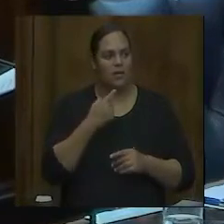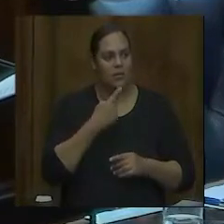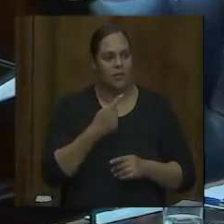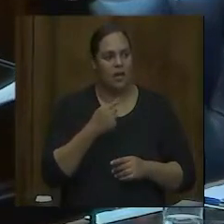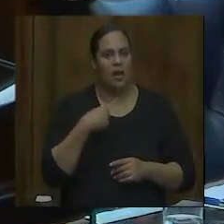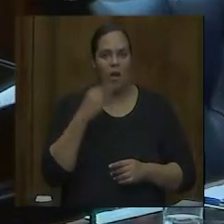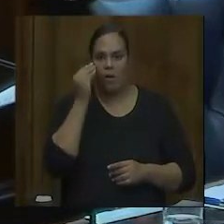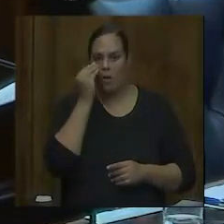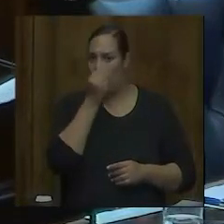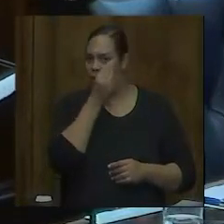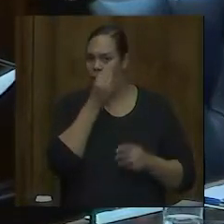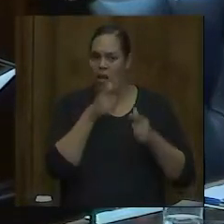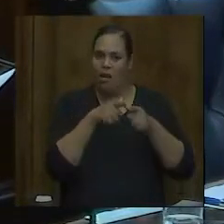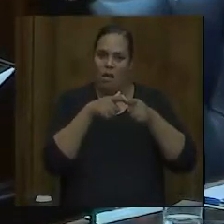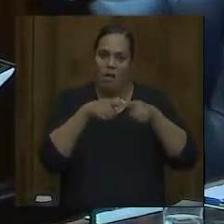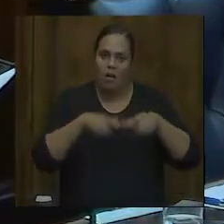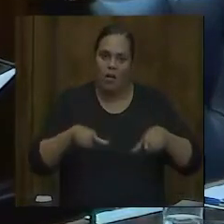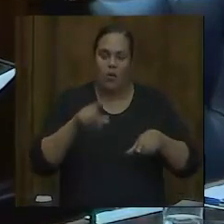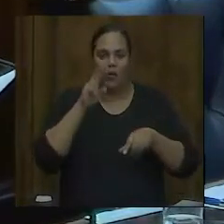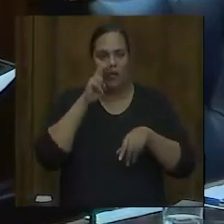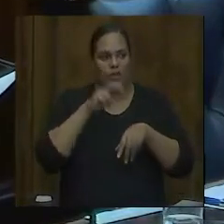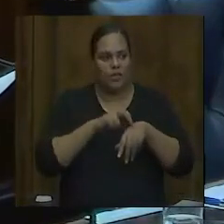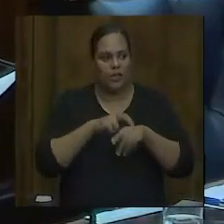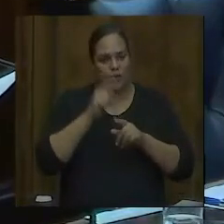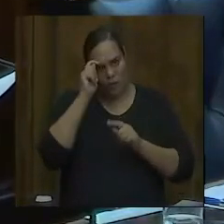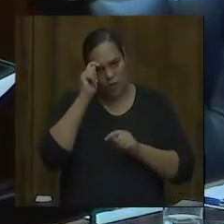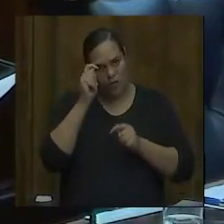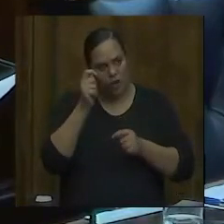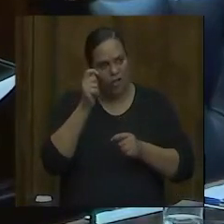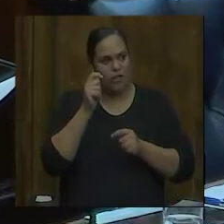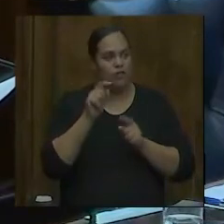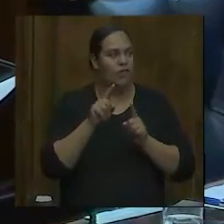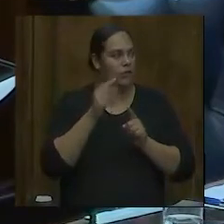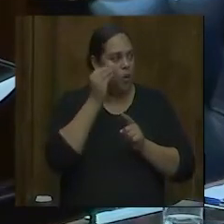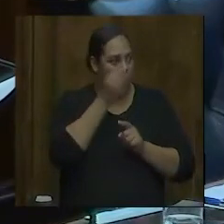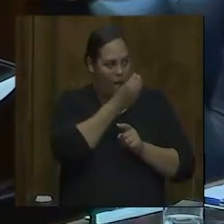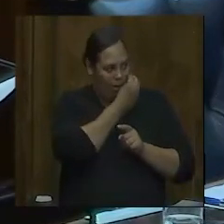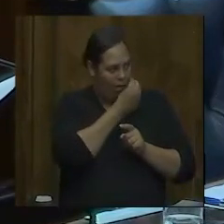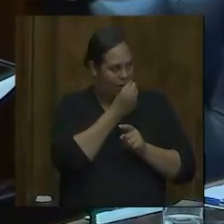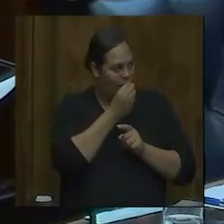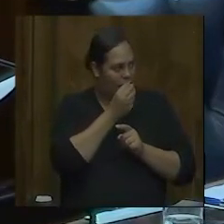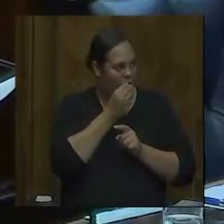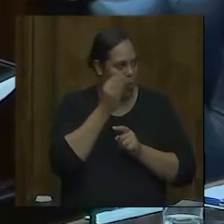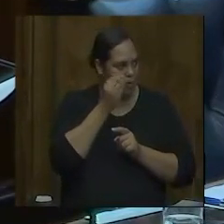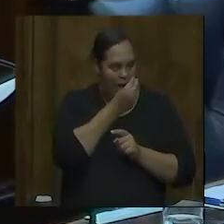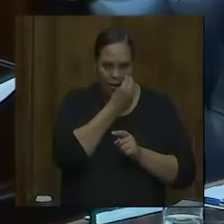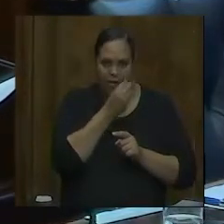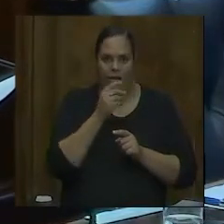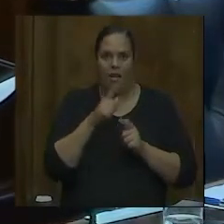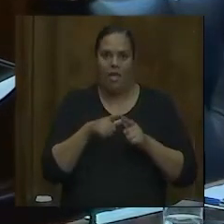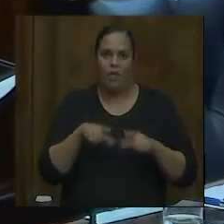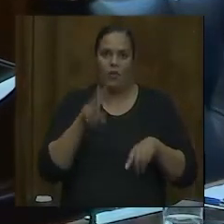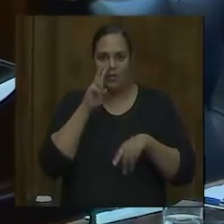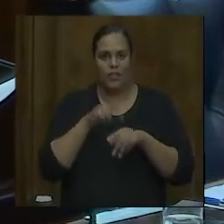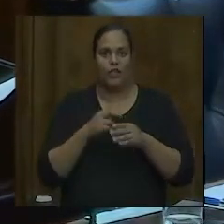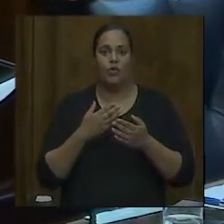our Khoi language must be acknowledged and digitalized so it can be available